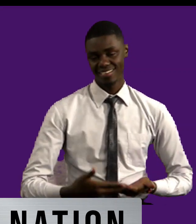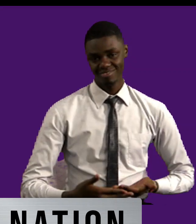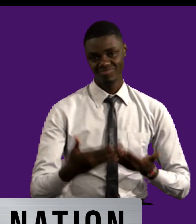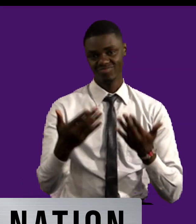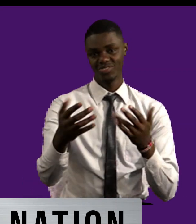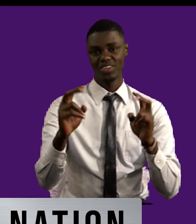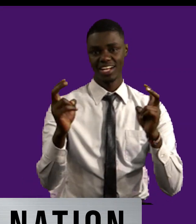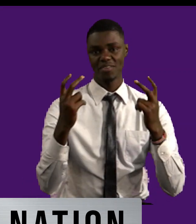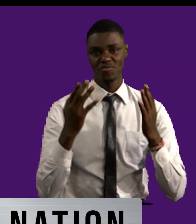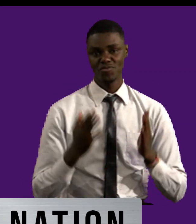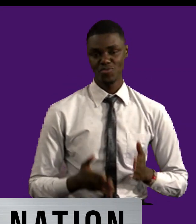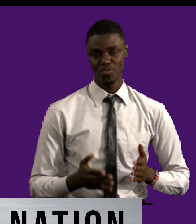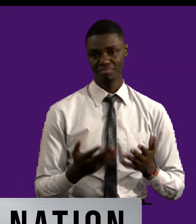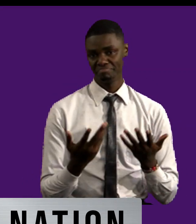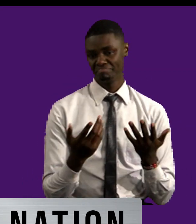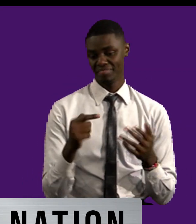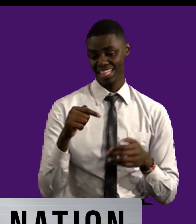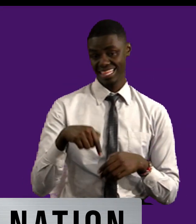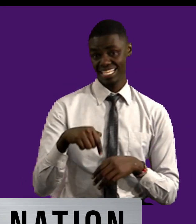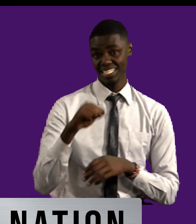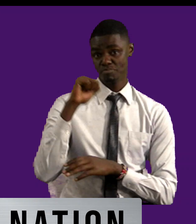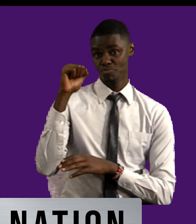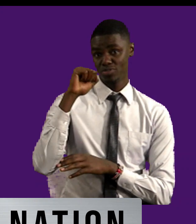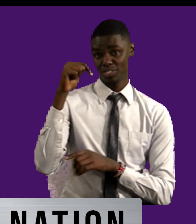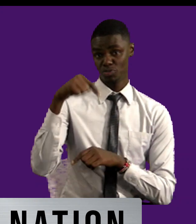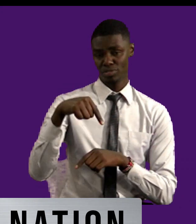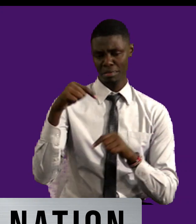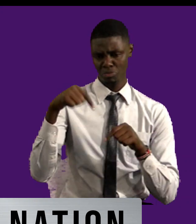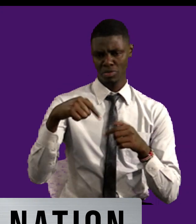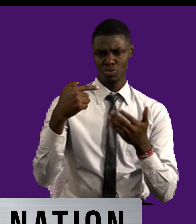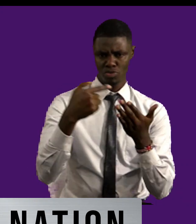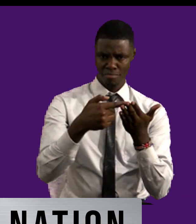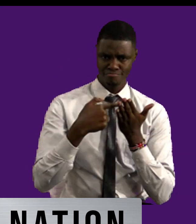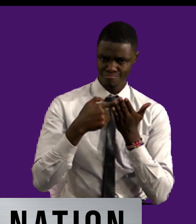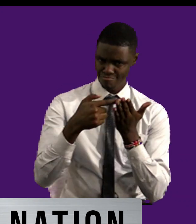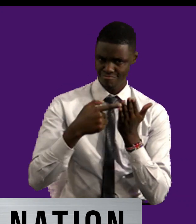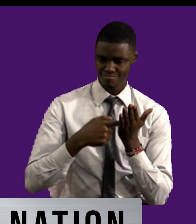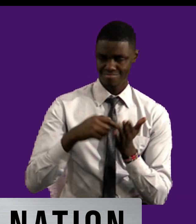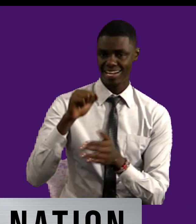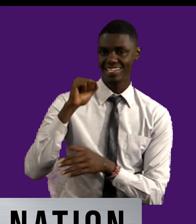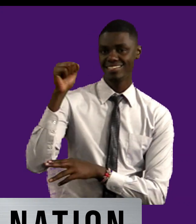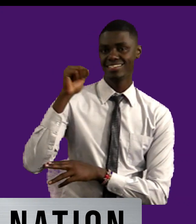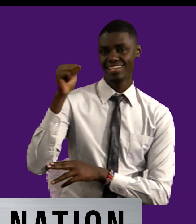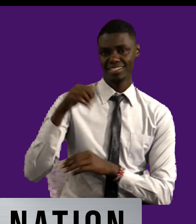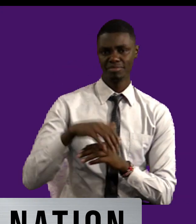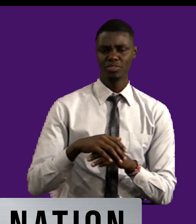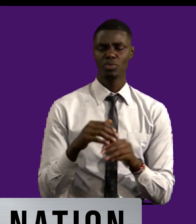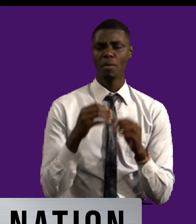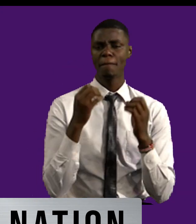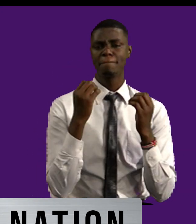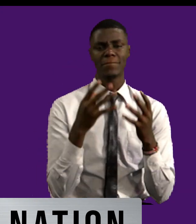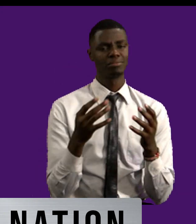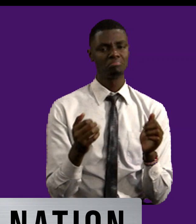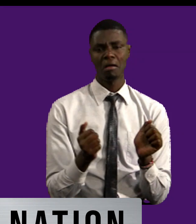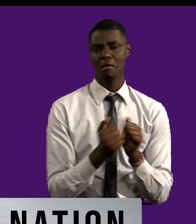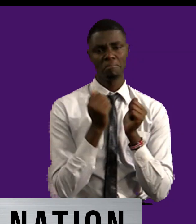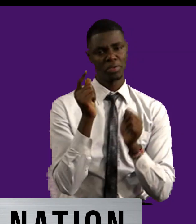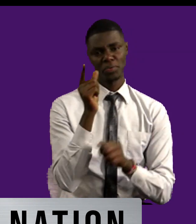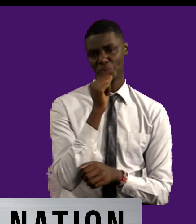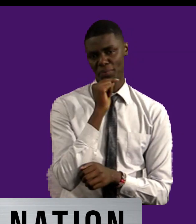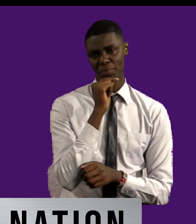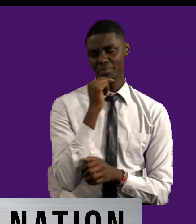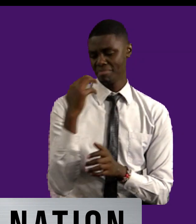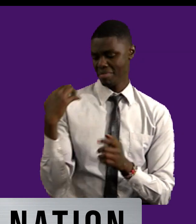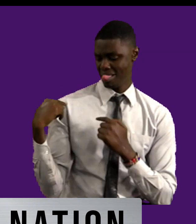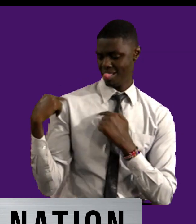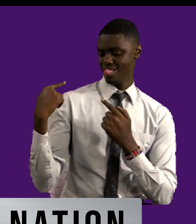Welcome viewers, this is Politics Today. Hapa tunachapa siasa. So much has happened, by the way, so